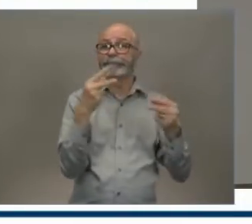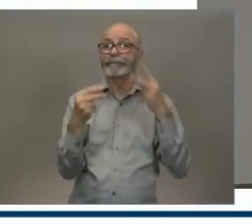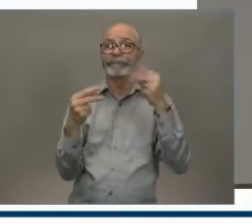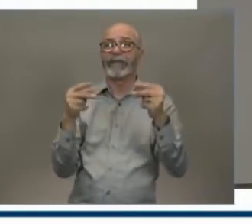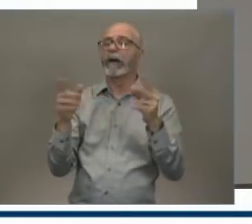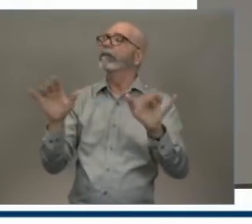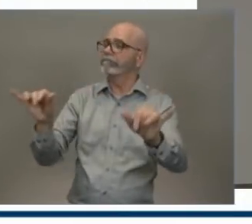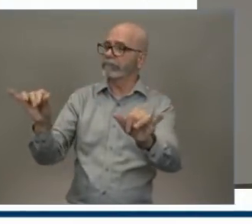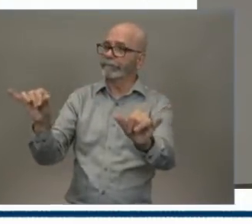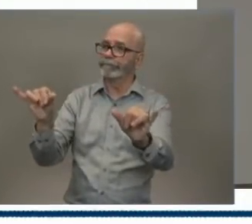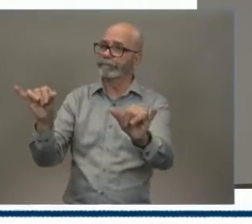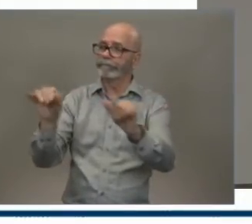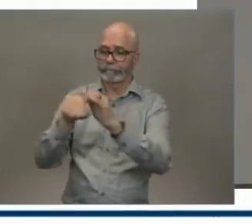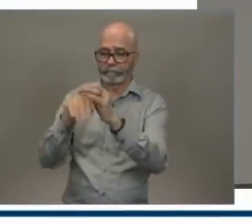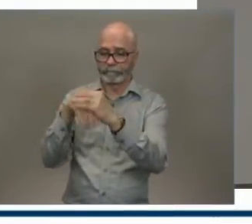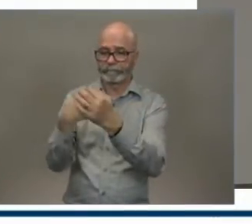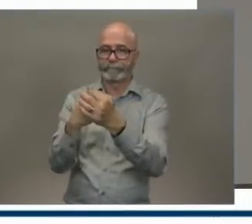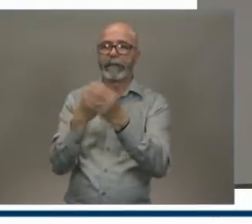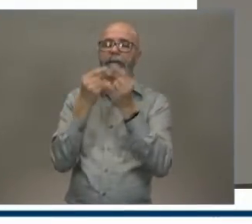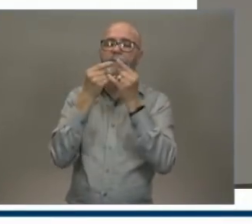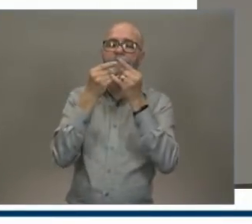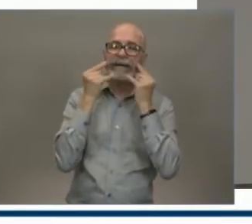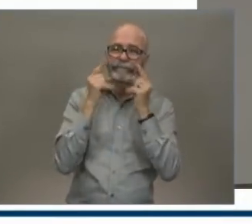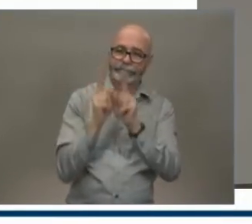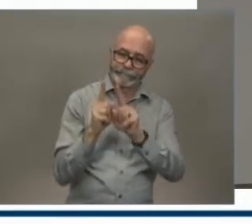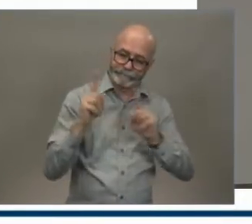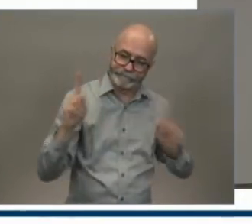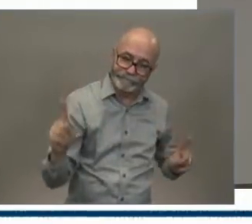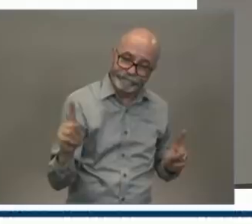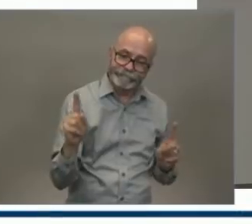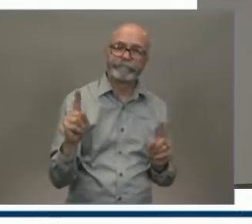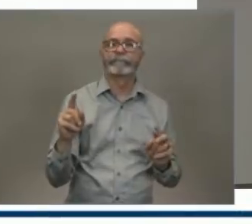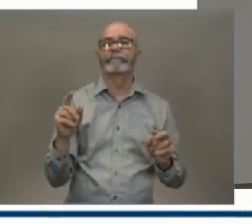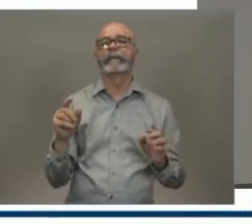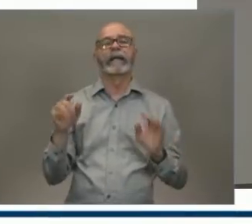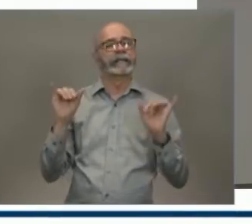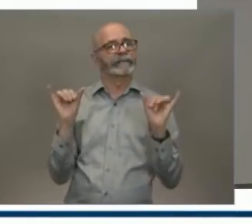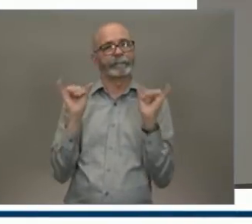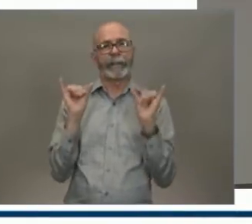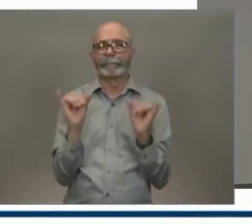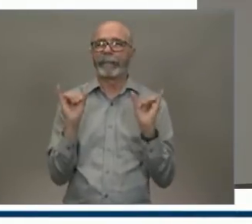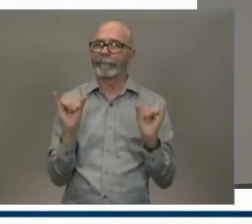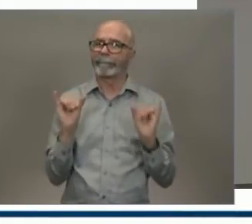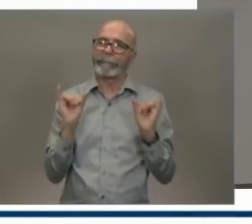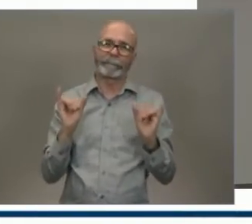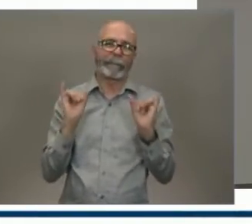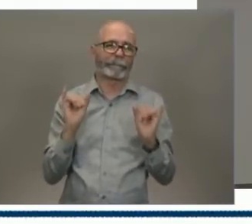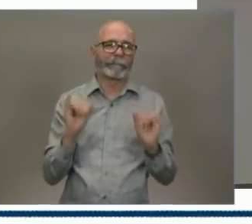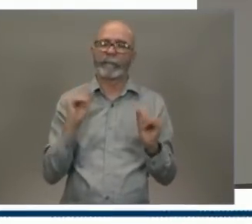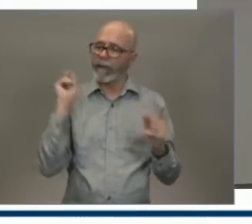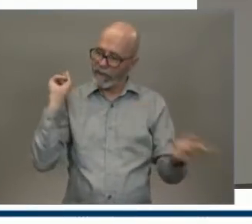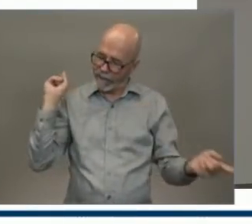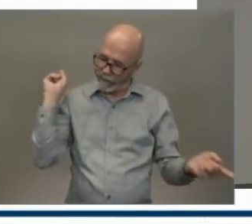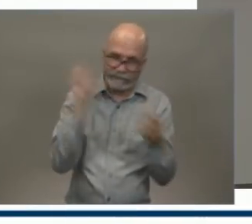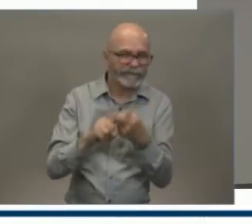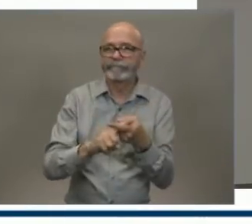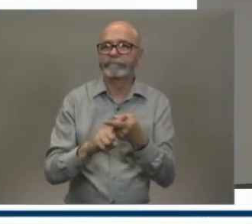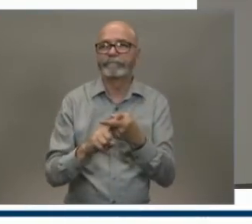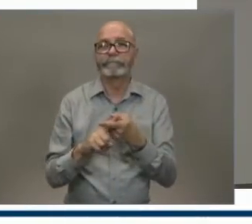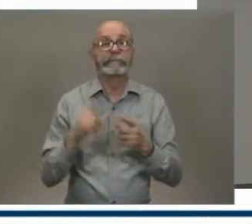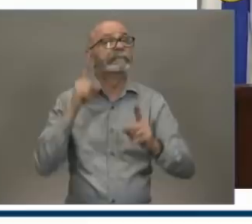COVID protocols, all our COVID precautions, and the restrictions. This is a long journey still to go. Go ahead, Tim, with your